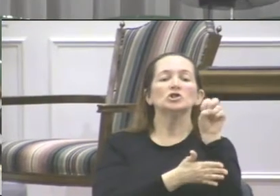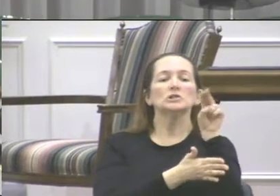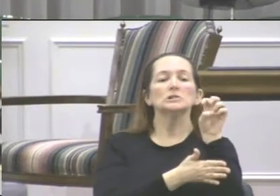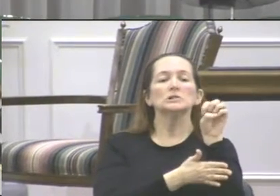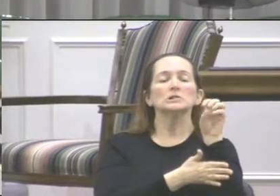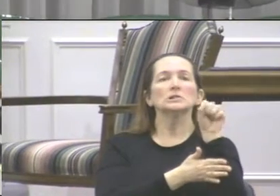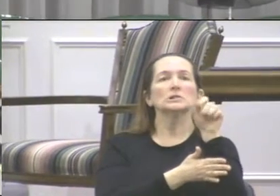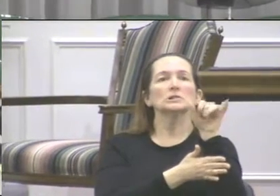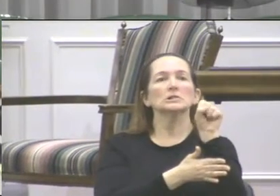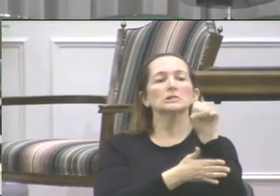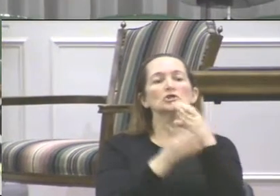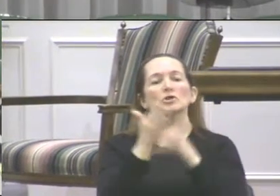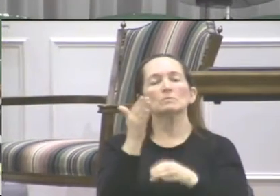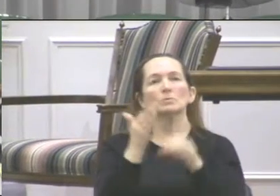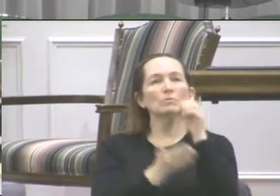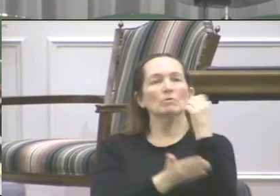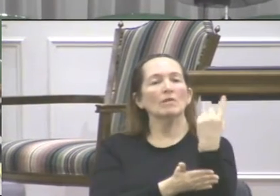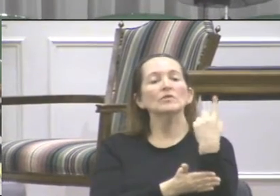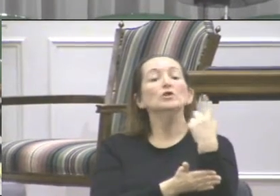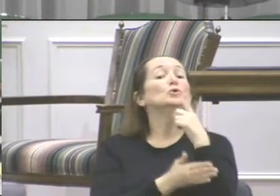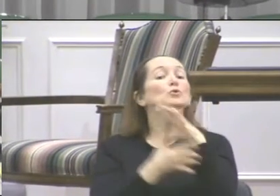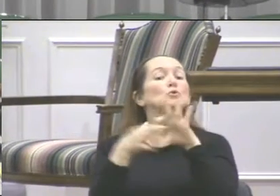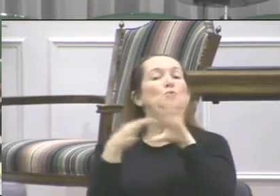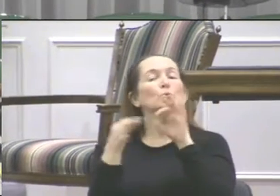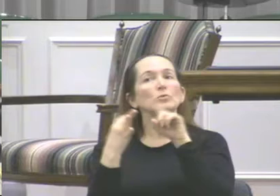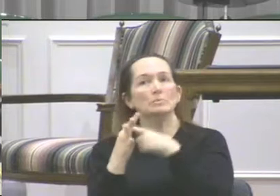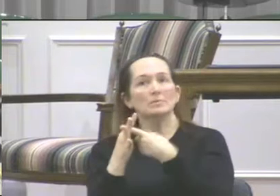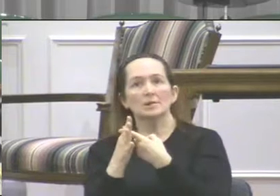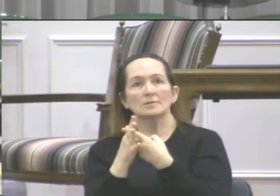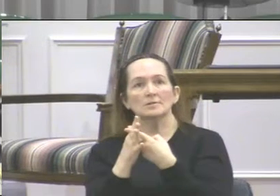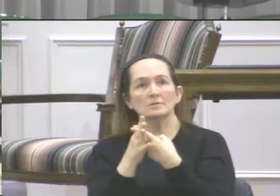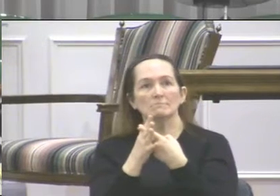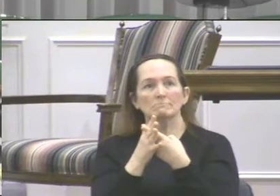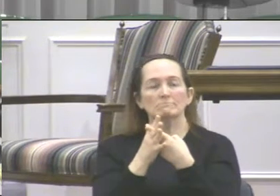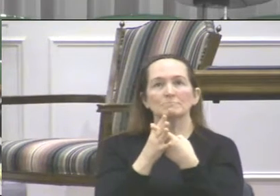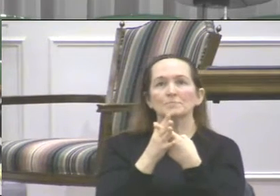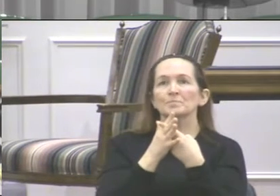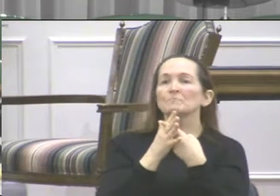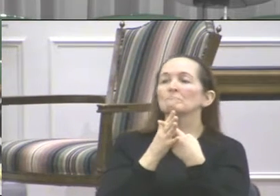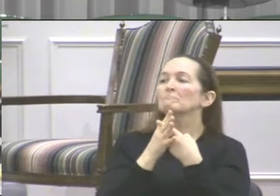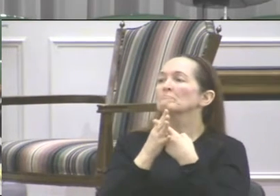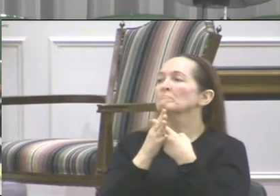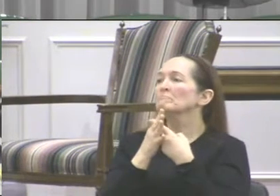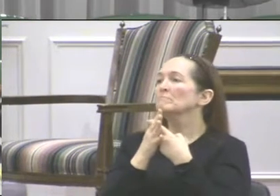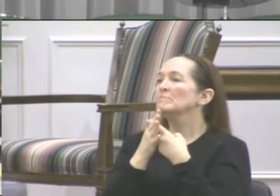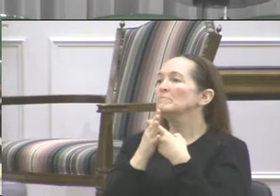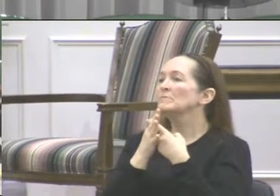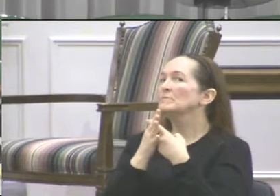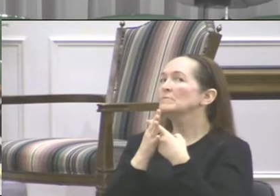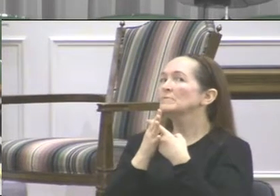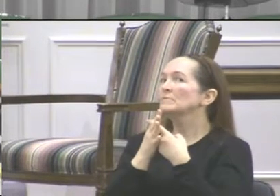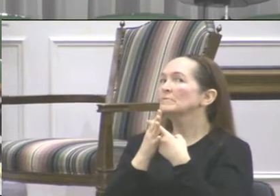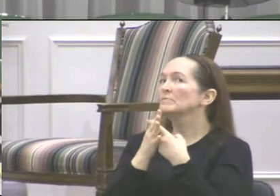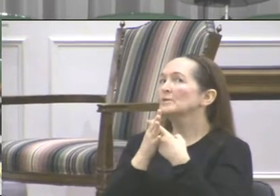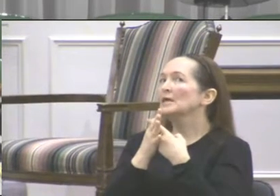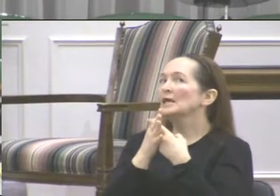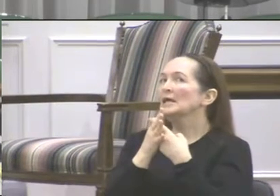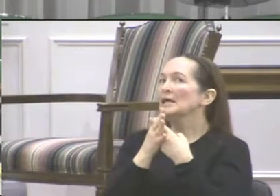11. Genesis chapter 11, our story begins in Ur of the